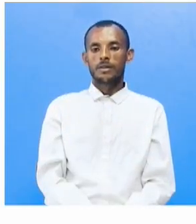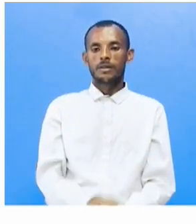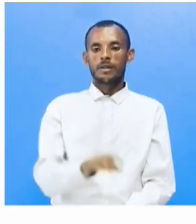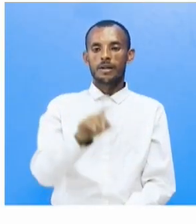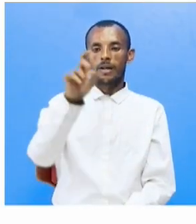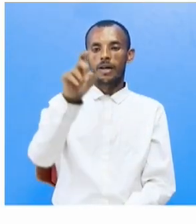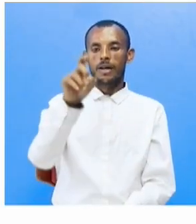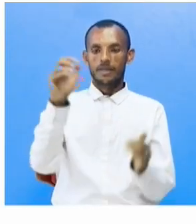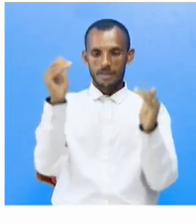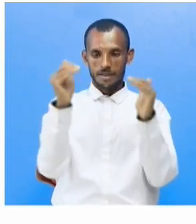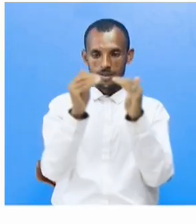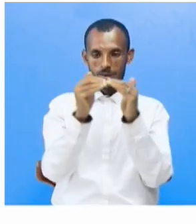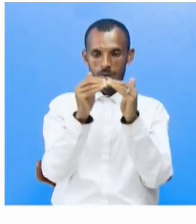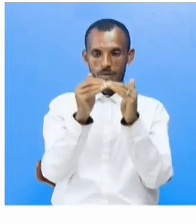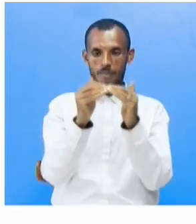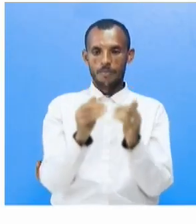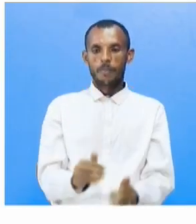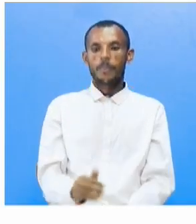X is equal to